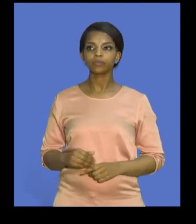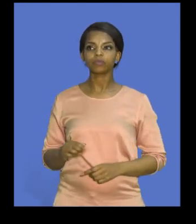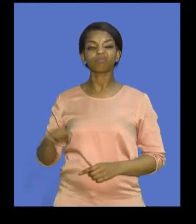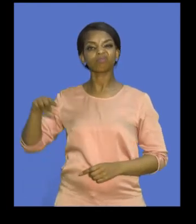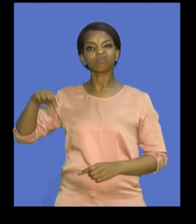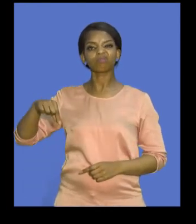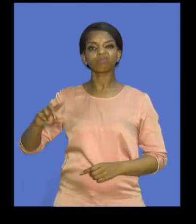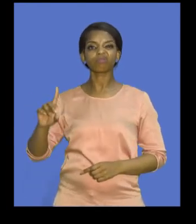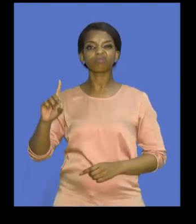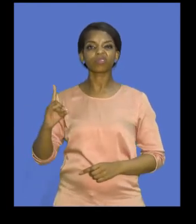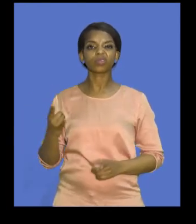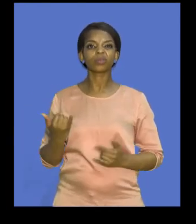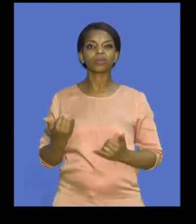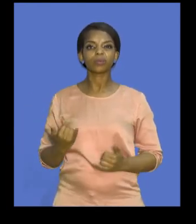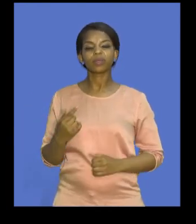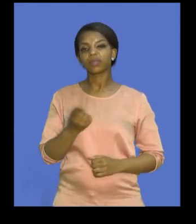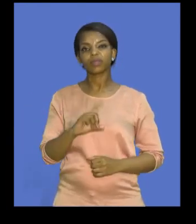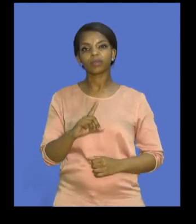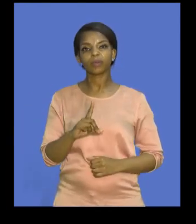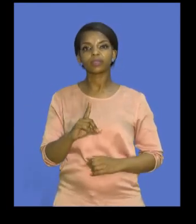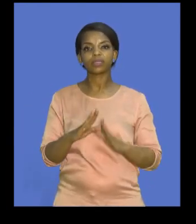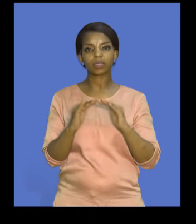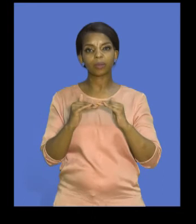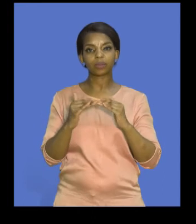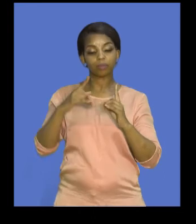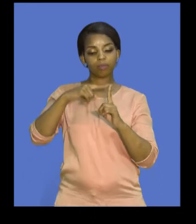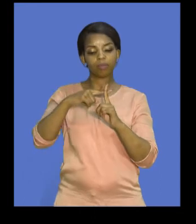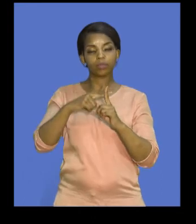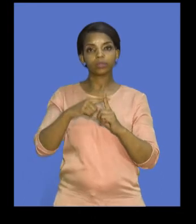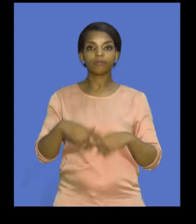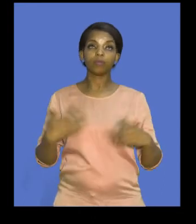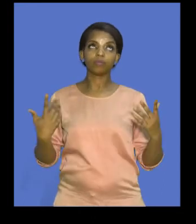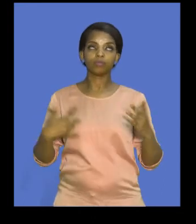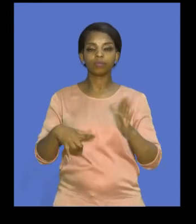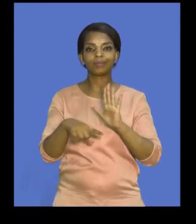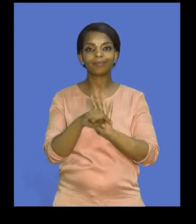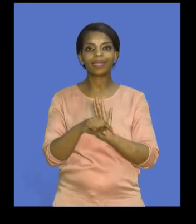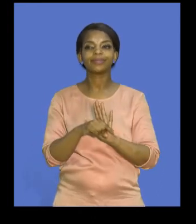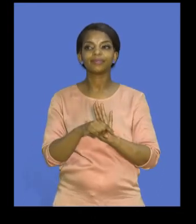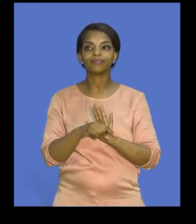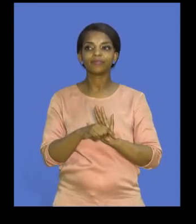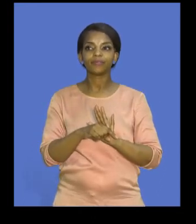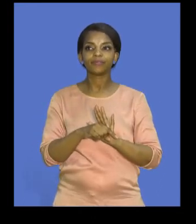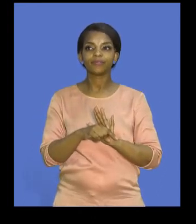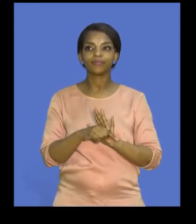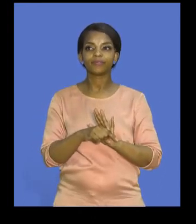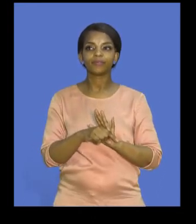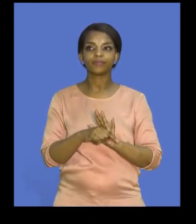positive, negative rather, okay, that's negative. Let's correct that,